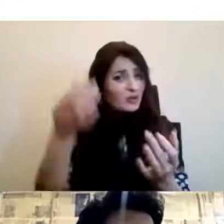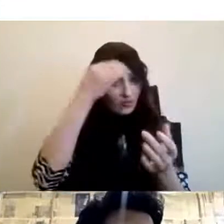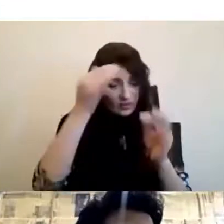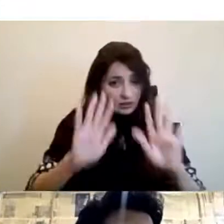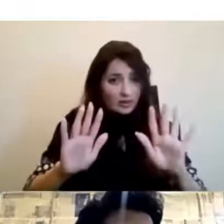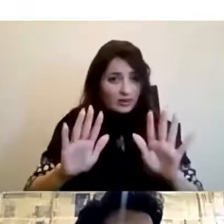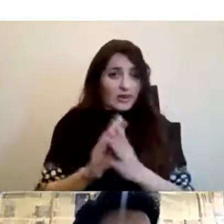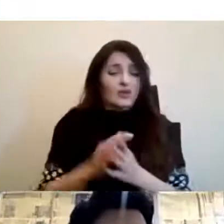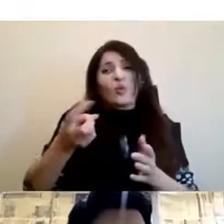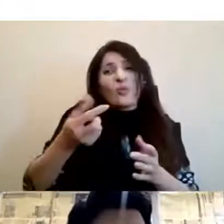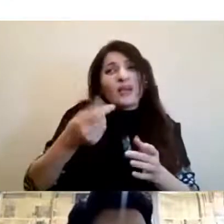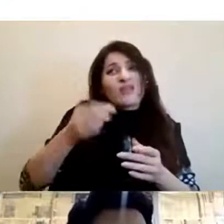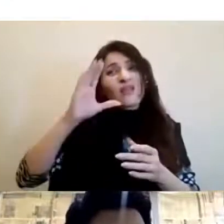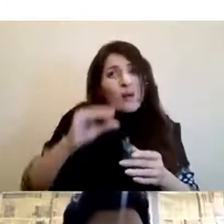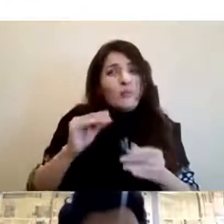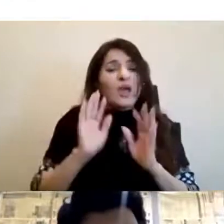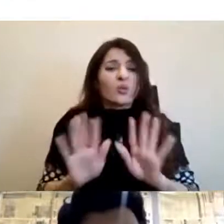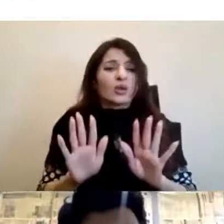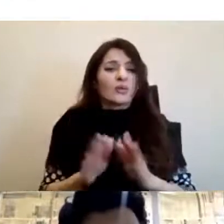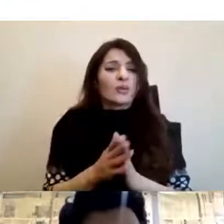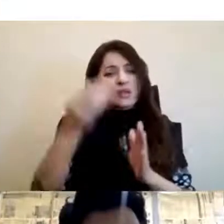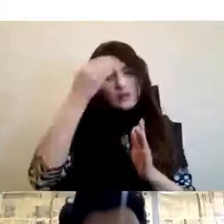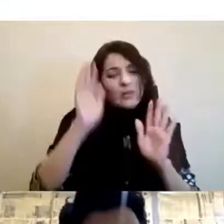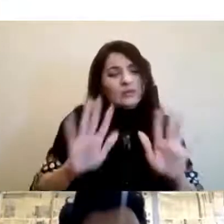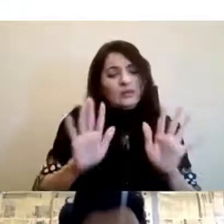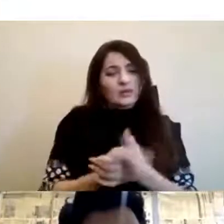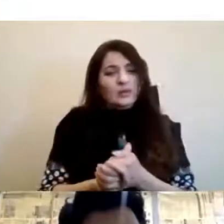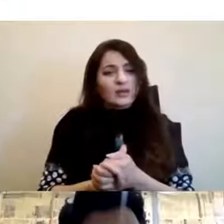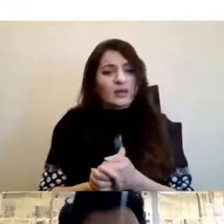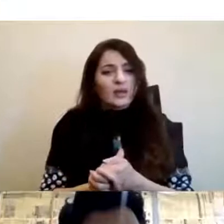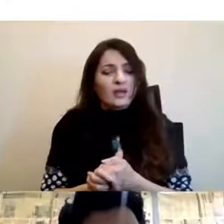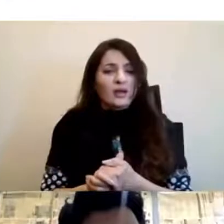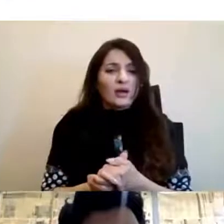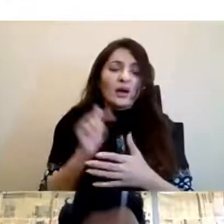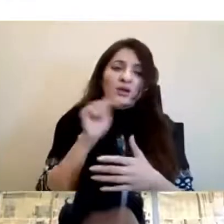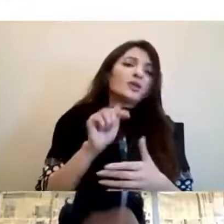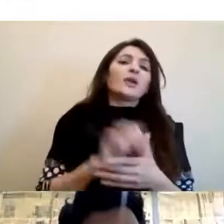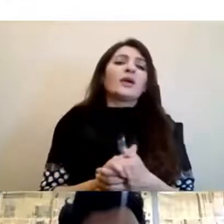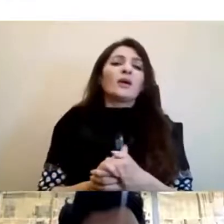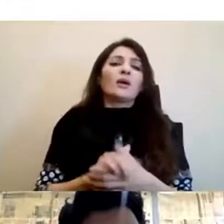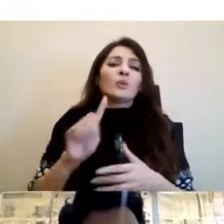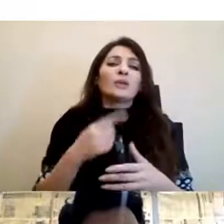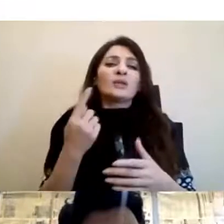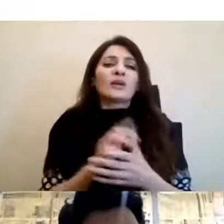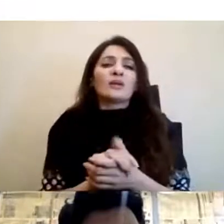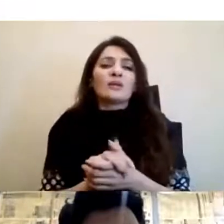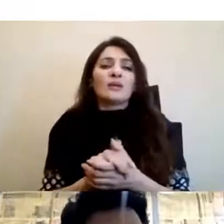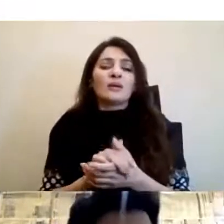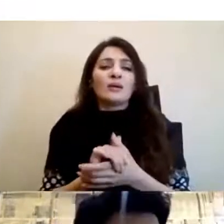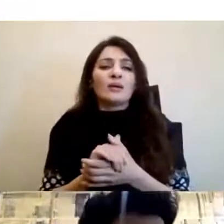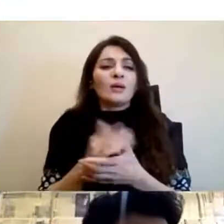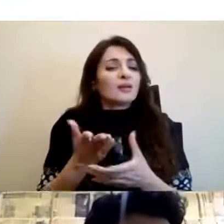and as they become users themselves. So that is one of those thorny issues